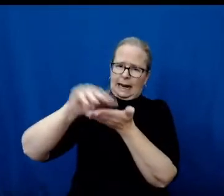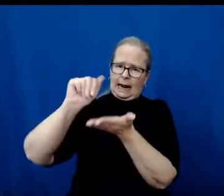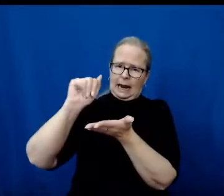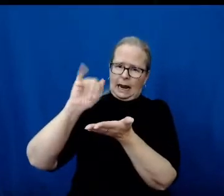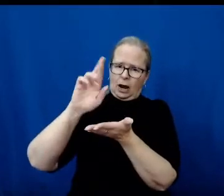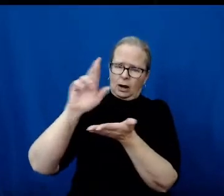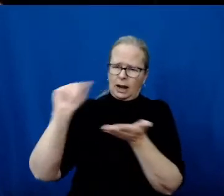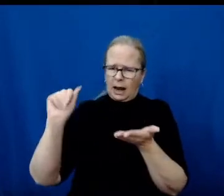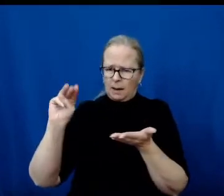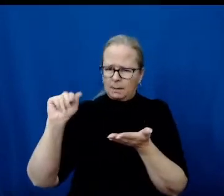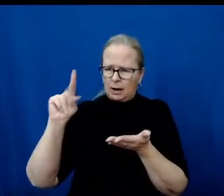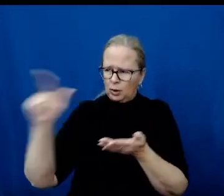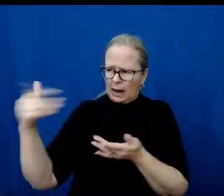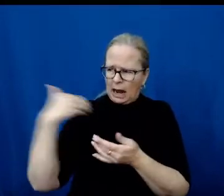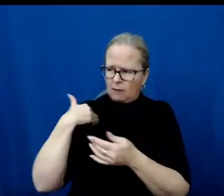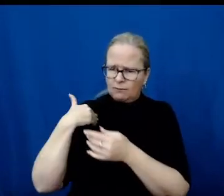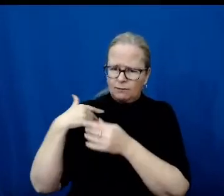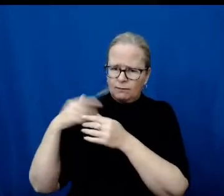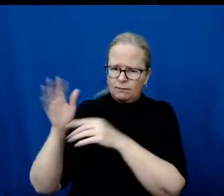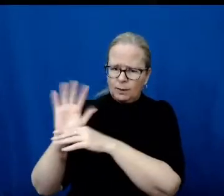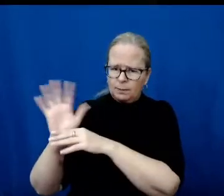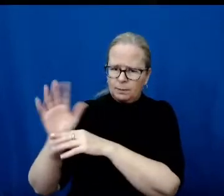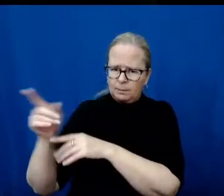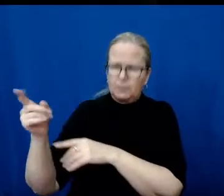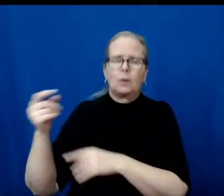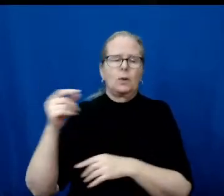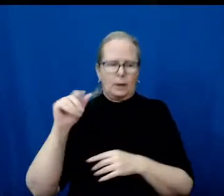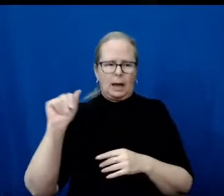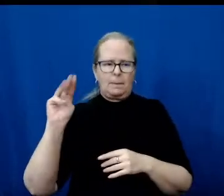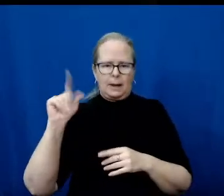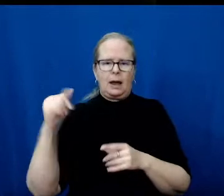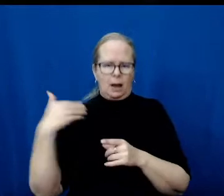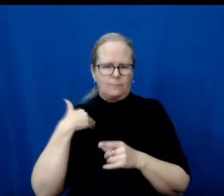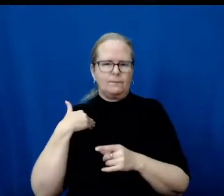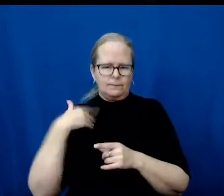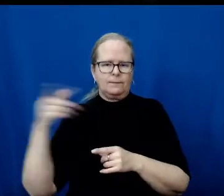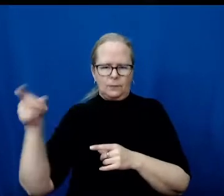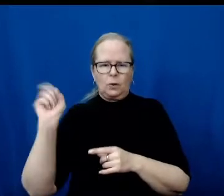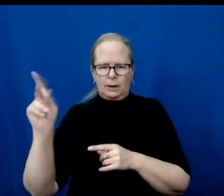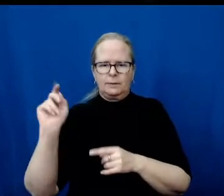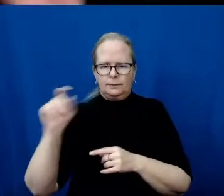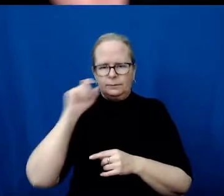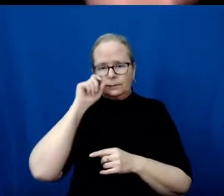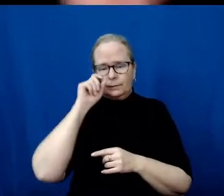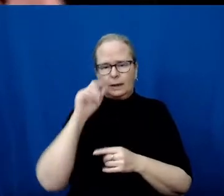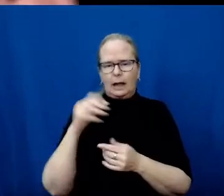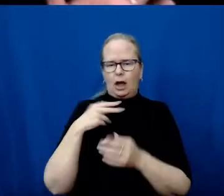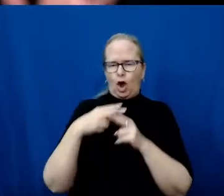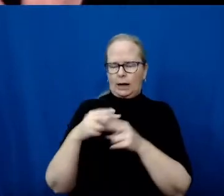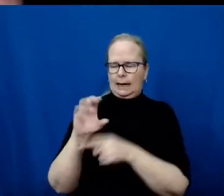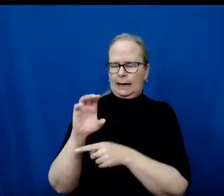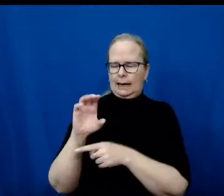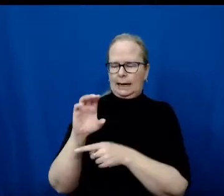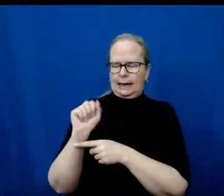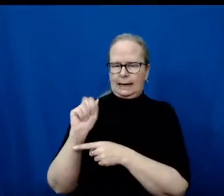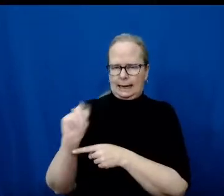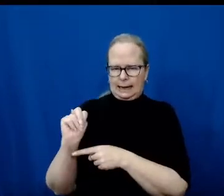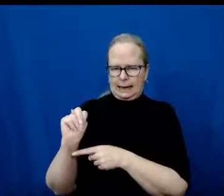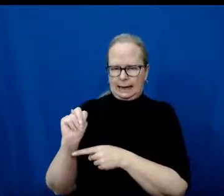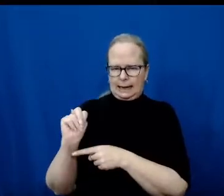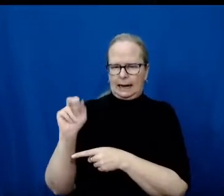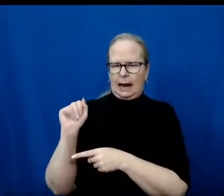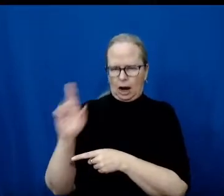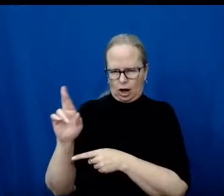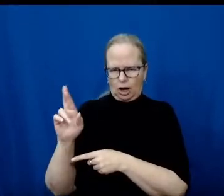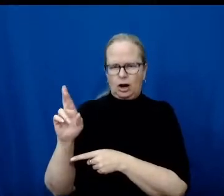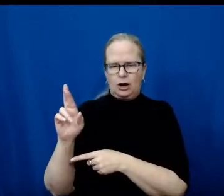Yeah, we have, Clean Air Crew and the World Health Network. We've done a bunch of resources and we've posted them to each other.